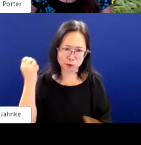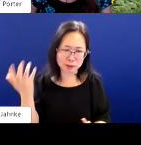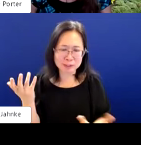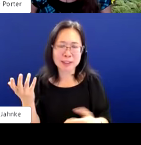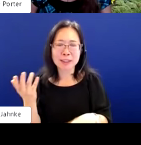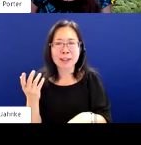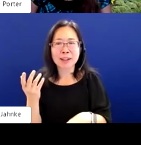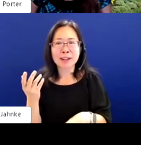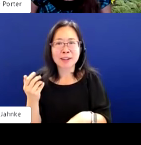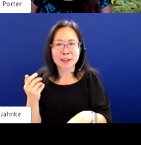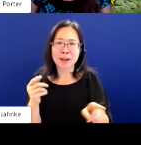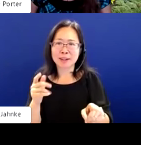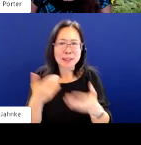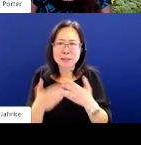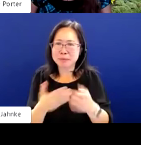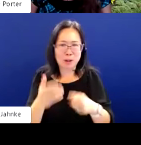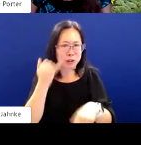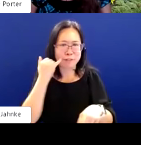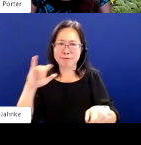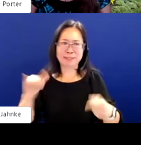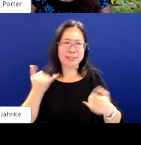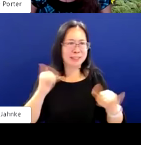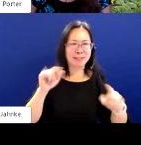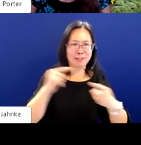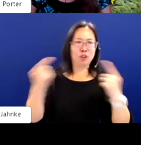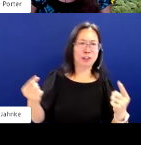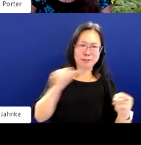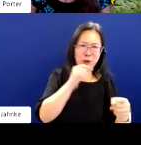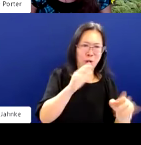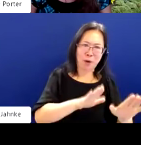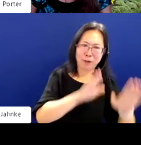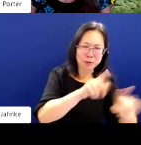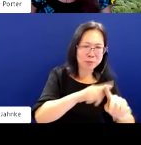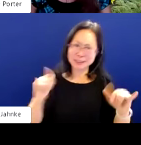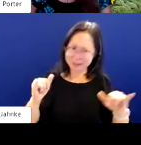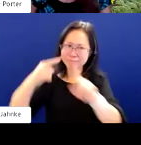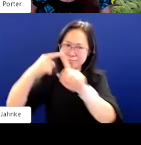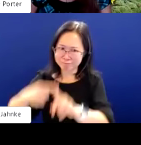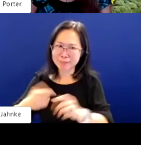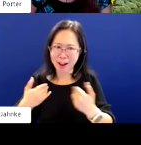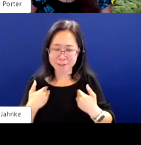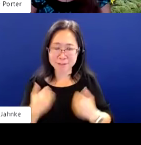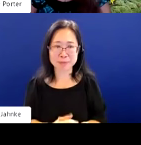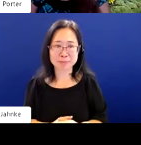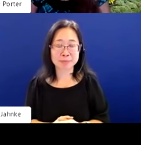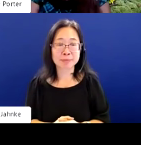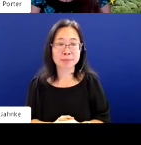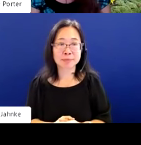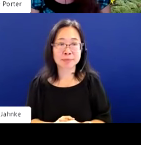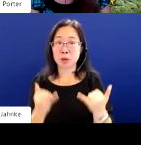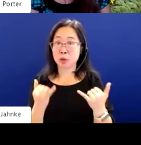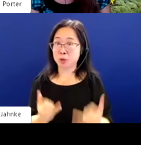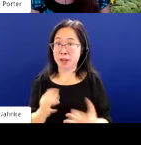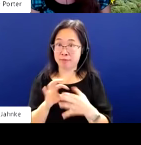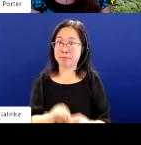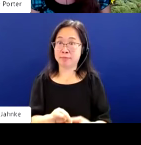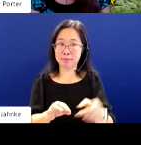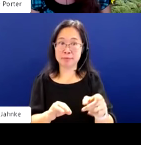isn't wonderful. So now I'm going to go through information specifically about the Reimagine